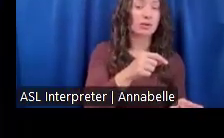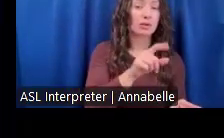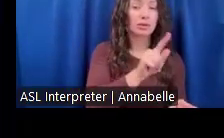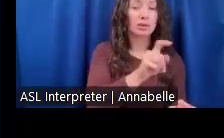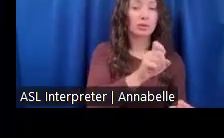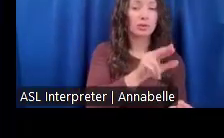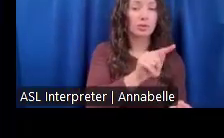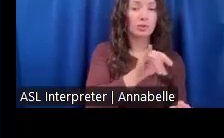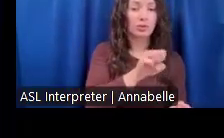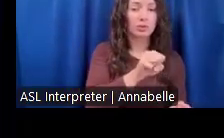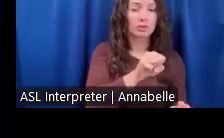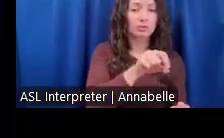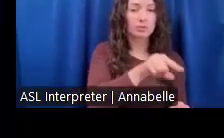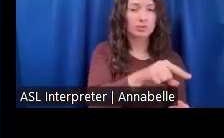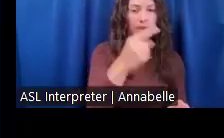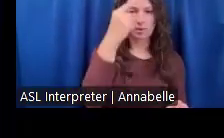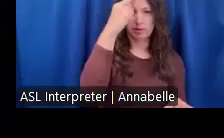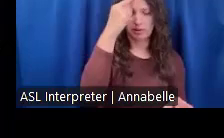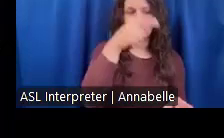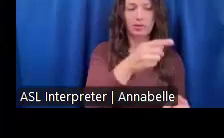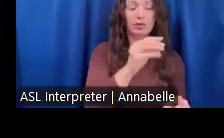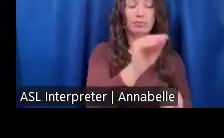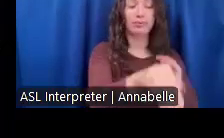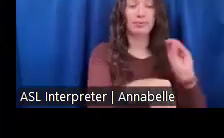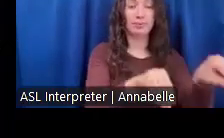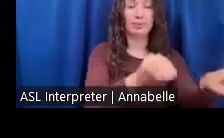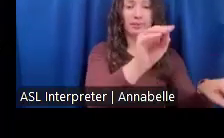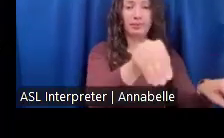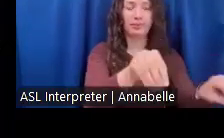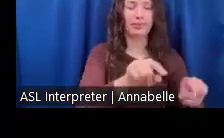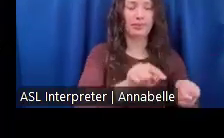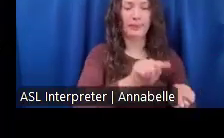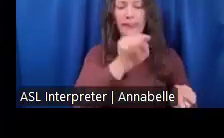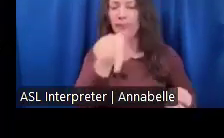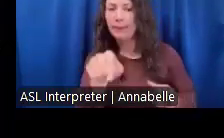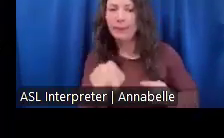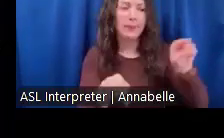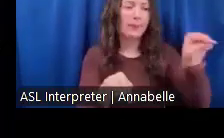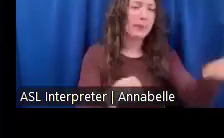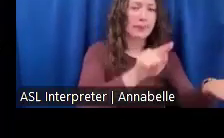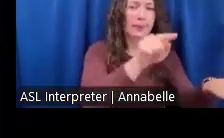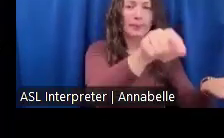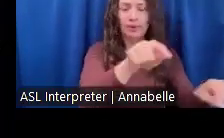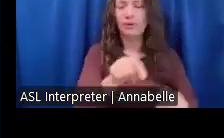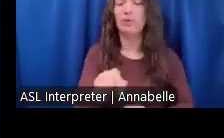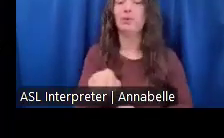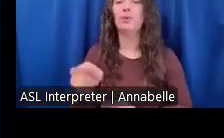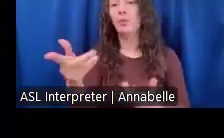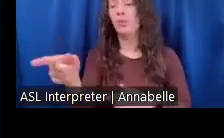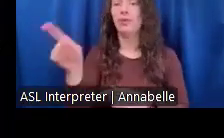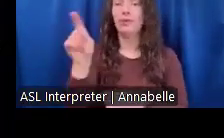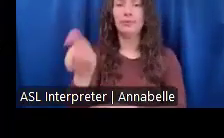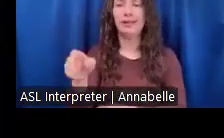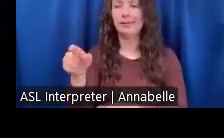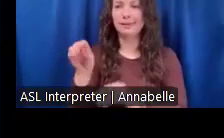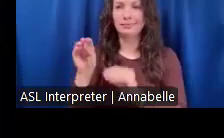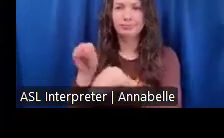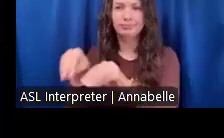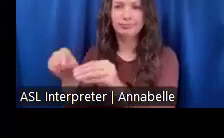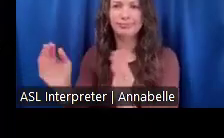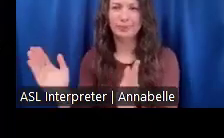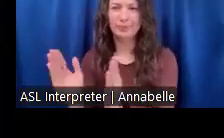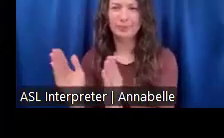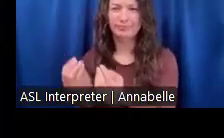what onto the right-hand slide, it's probably something in between with longleaf regeneration, where you have dense clumps with alternated